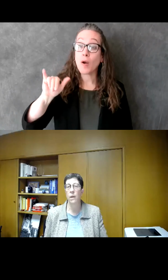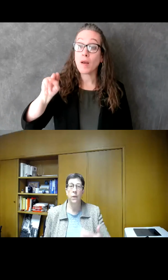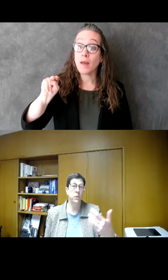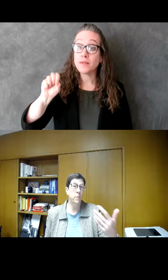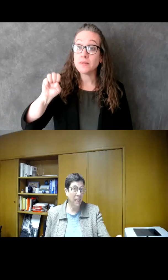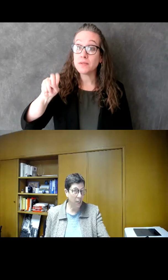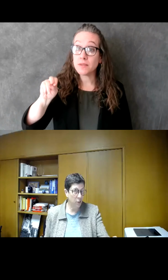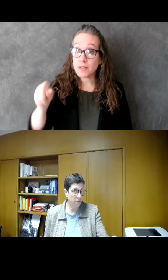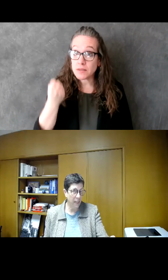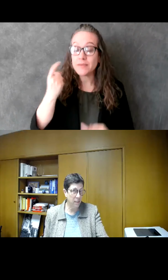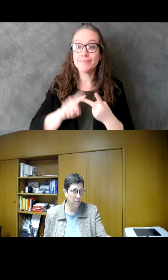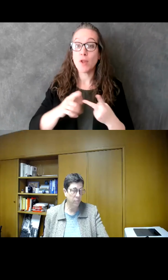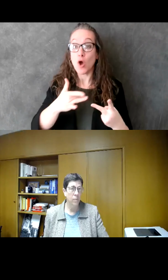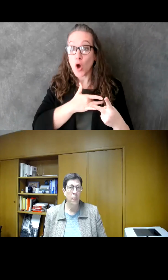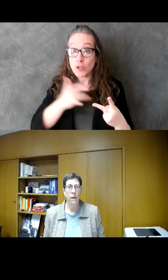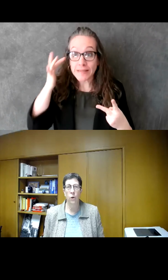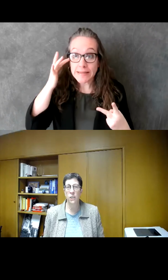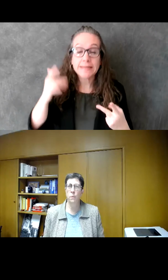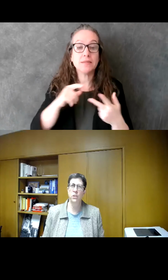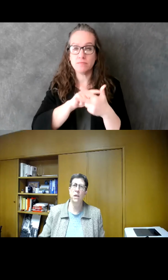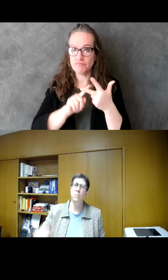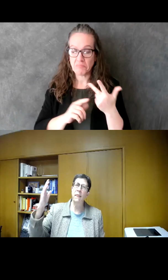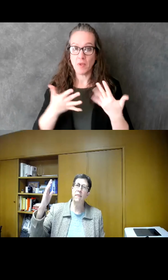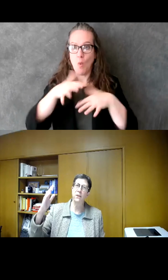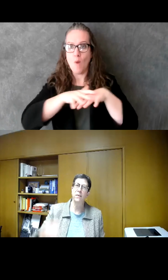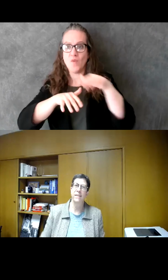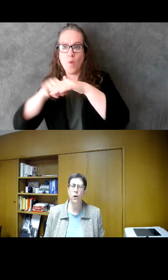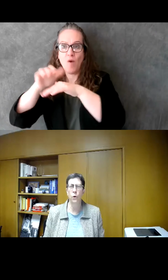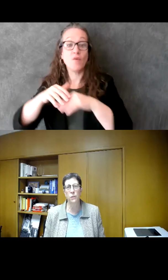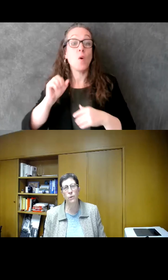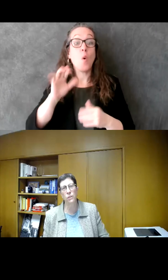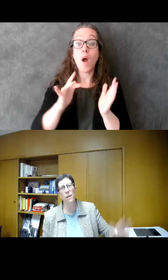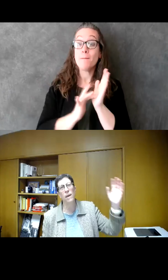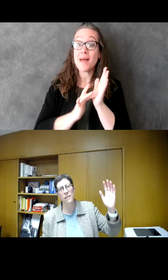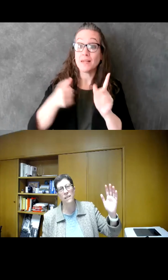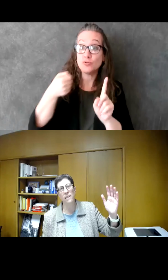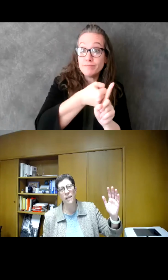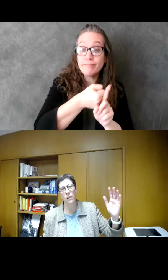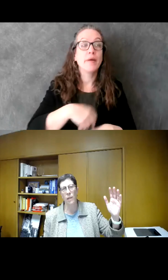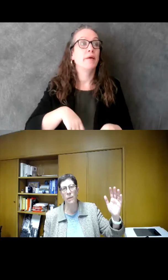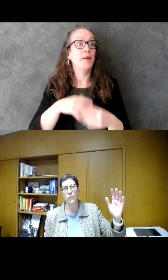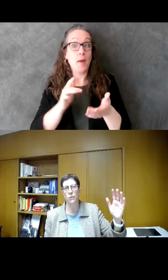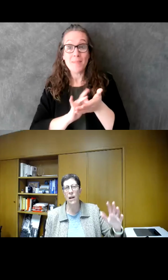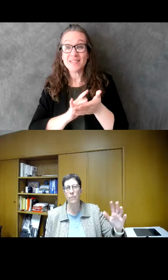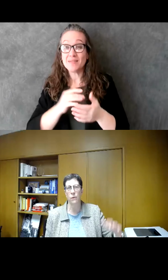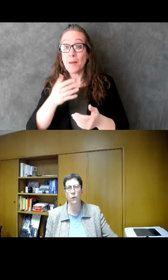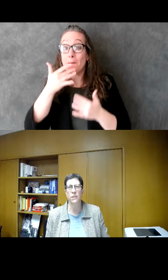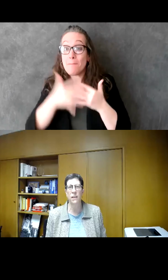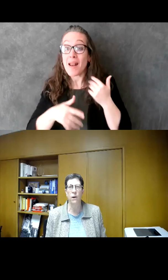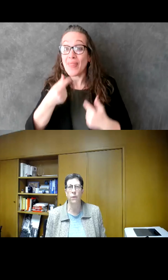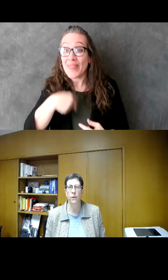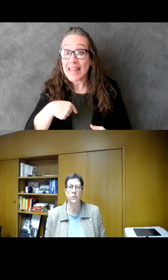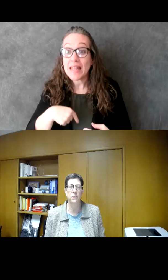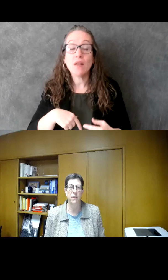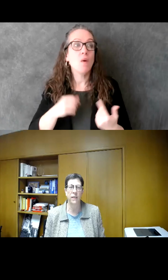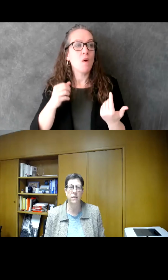etc. There's medication effects. Oh, this person's on a blood thinner. Oh, this person's on a medicine that makes their blood pressure drop. So of course they